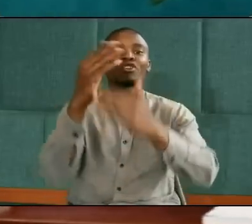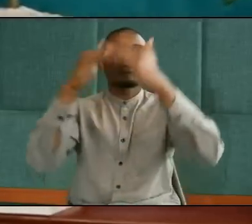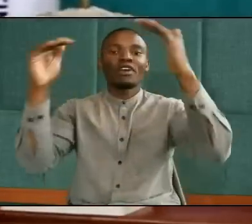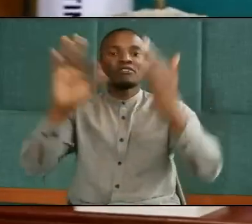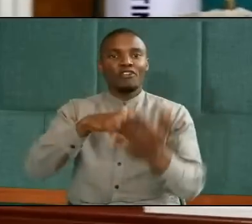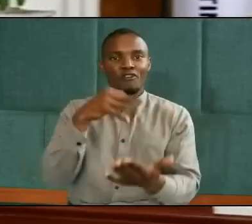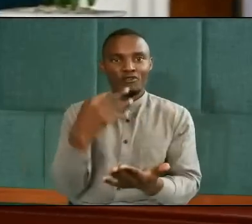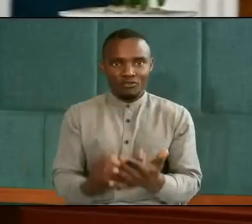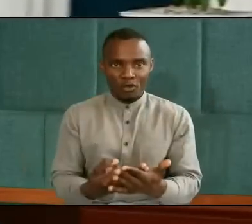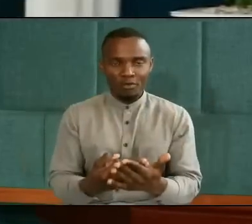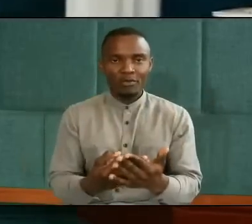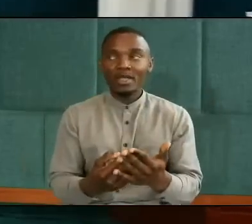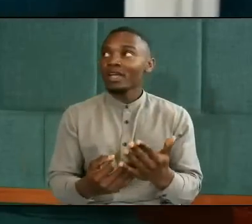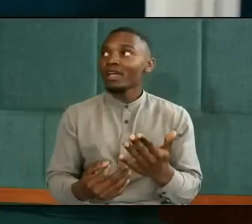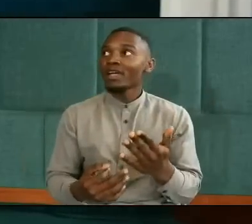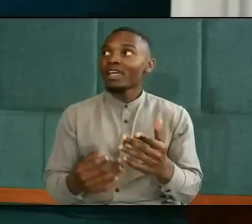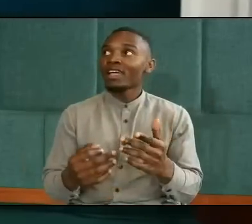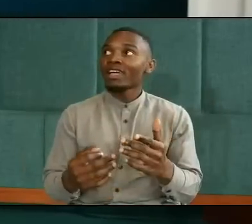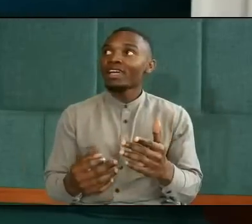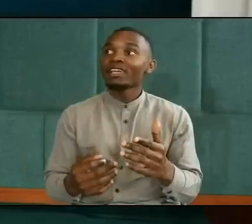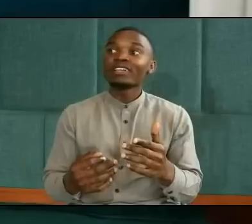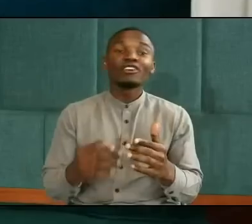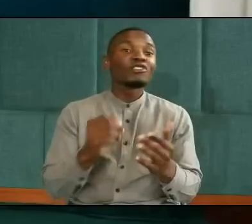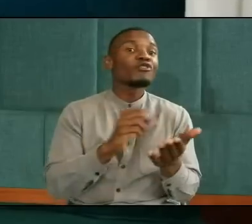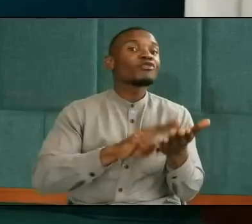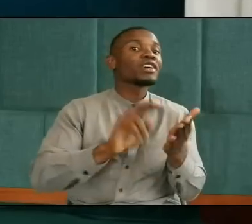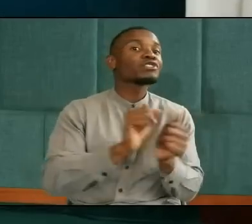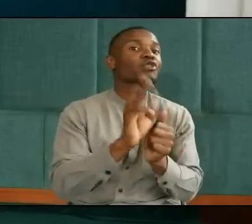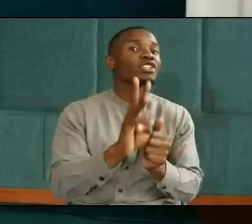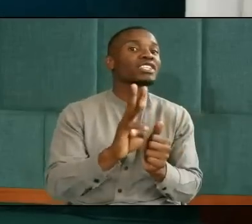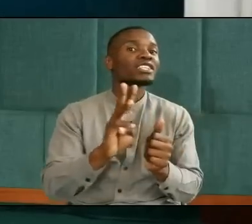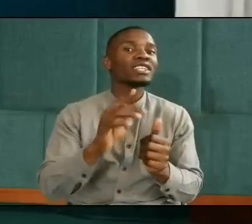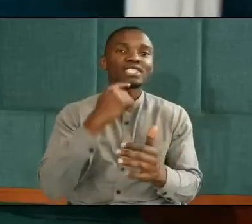fell, right, number 14, verse 14, then